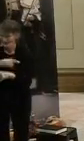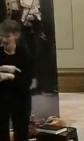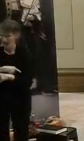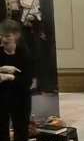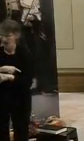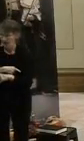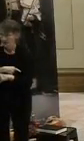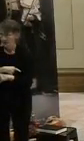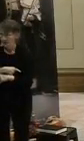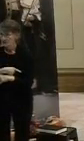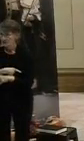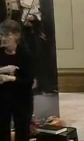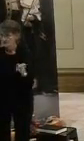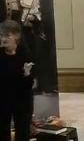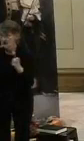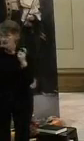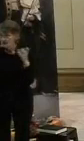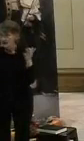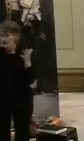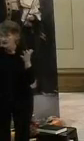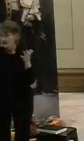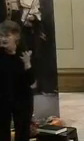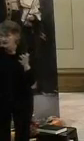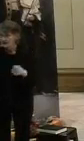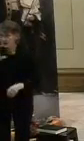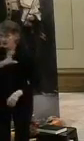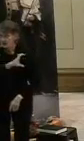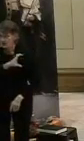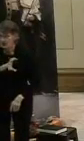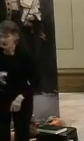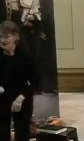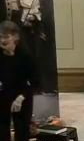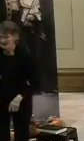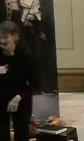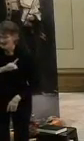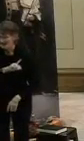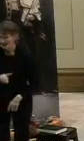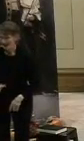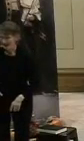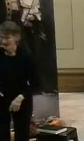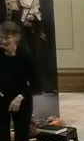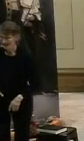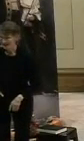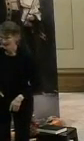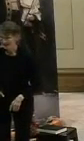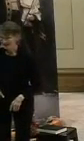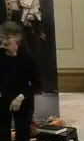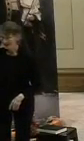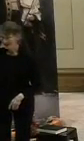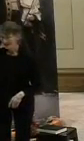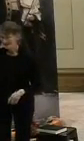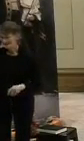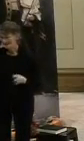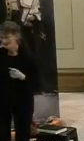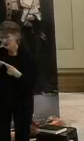as King. This is a really new feast in the Catholic Church because it's only